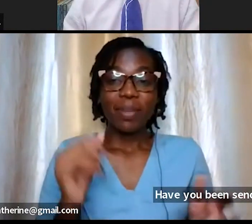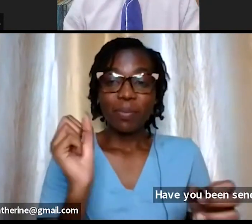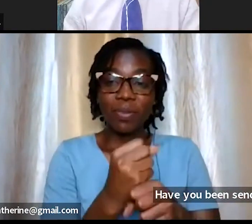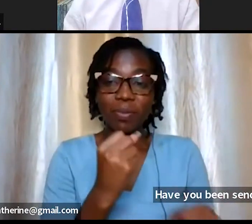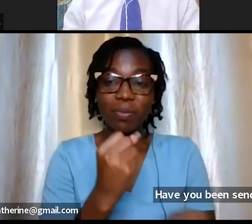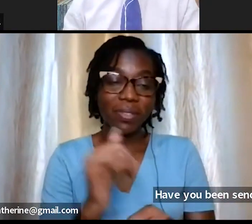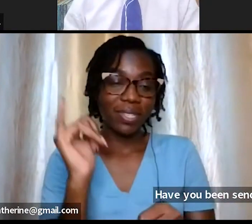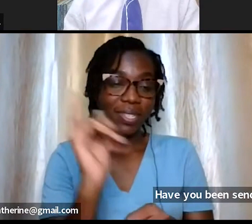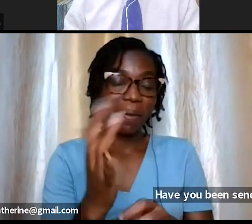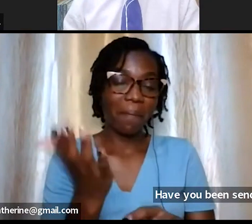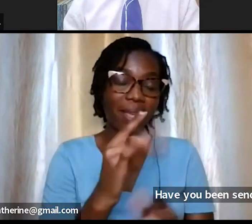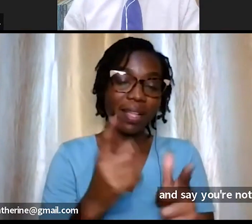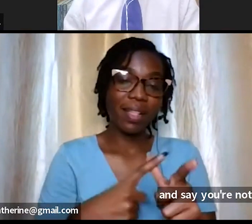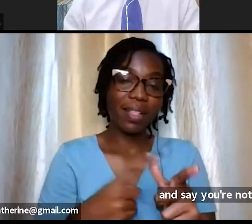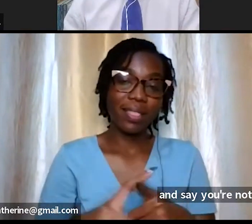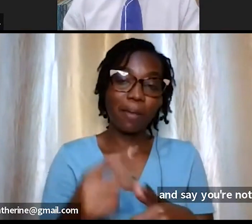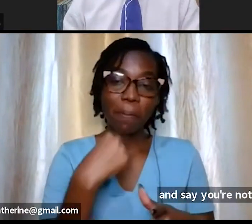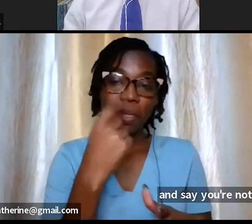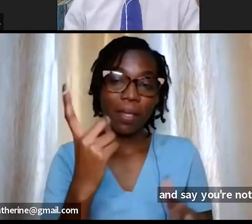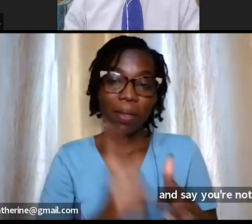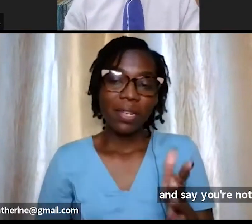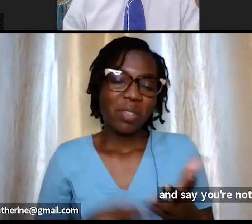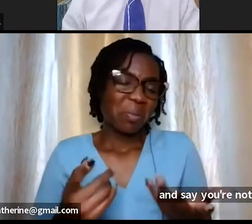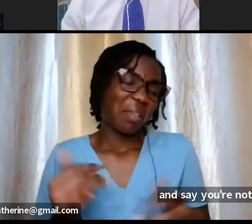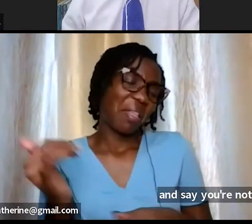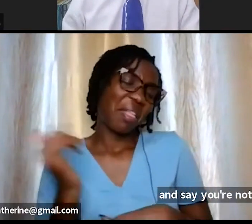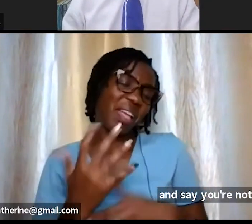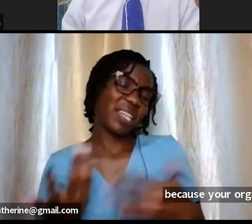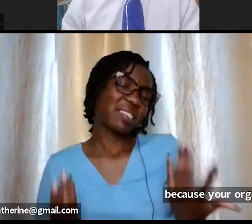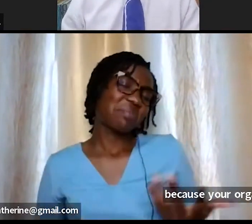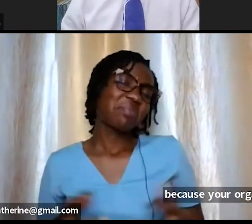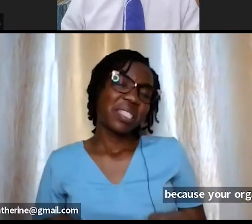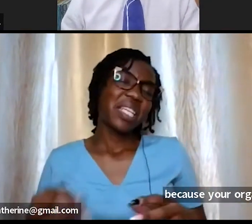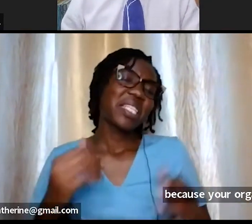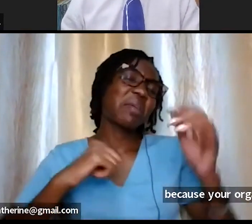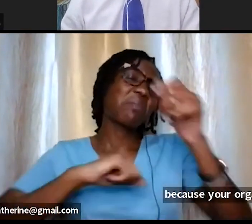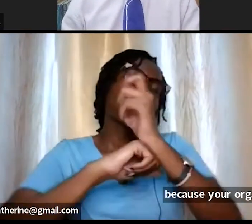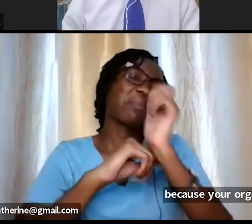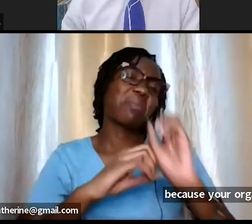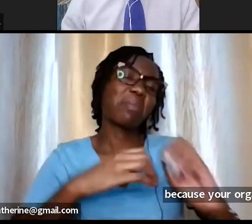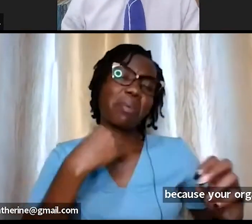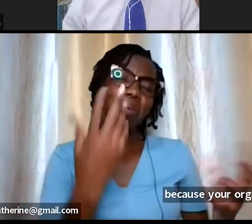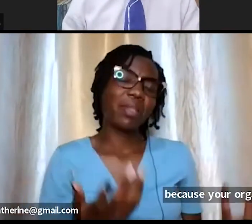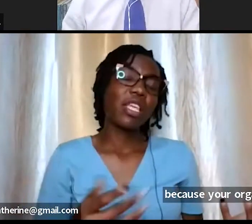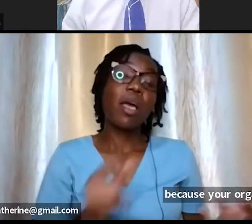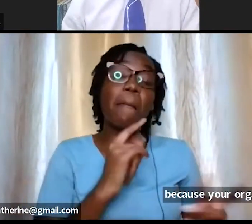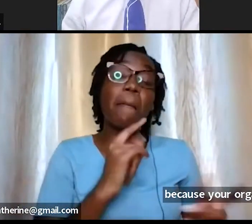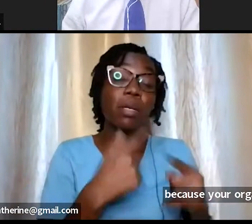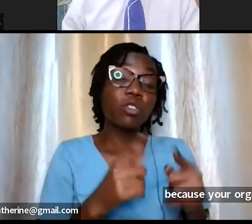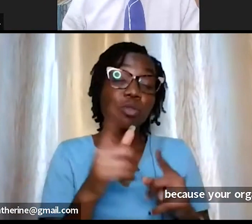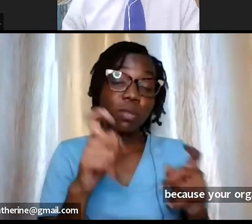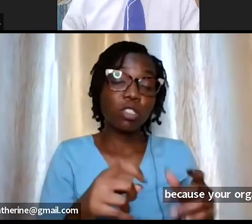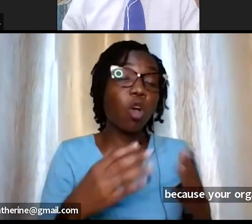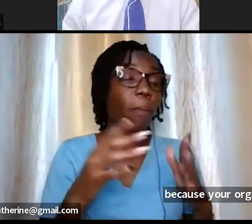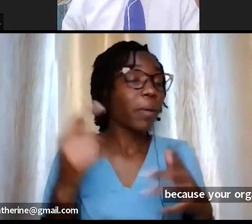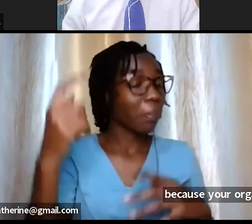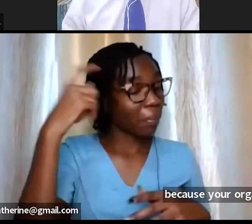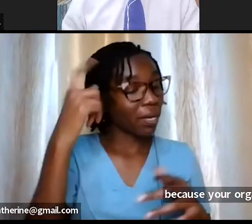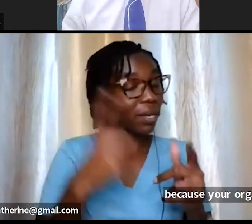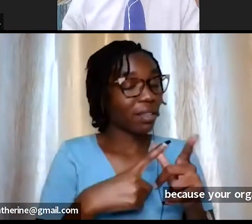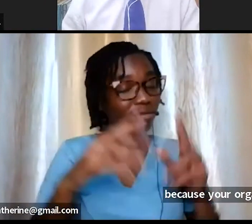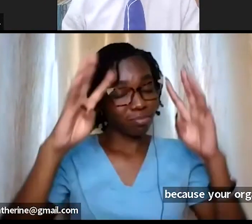HR professional because your organization does not support. You just need to open up your mind and make sure that your initiatives that can